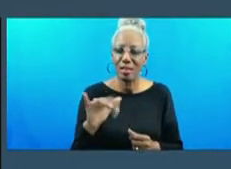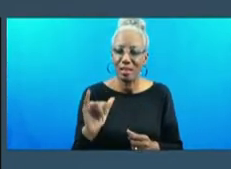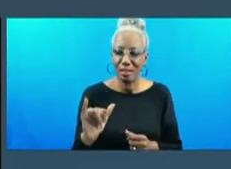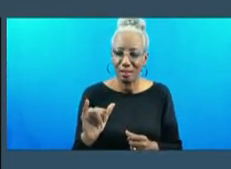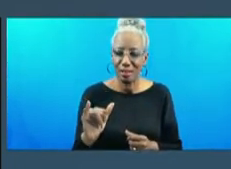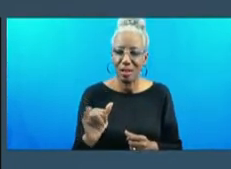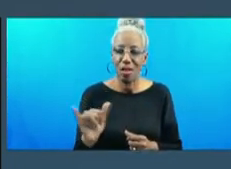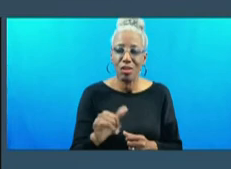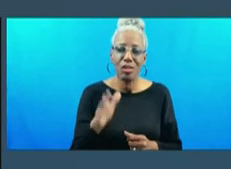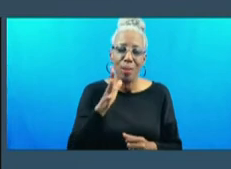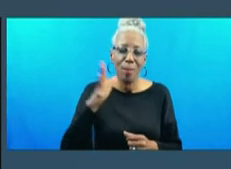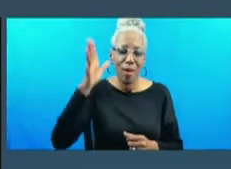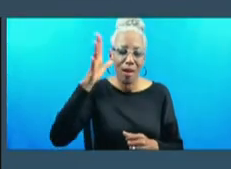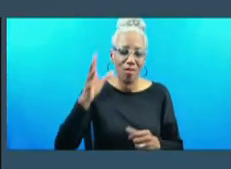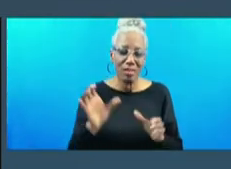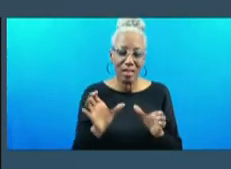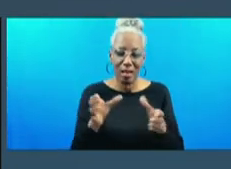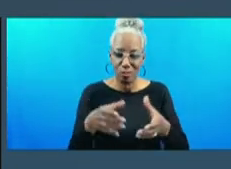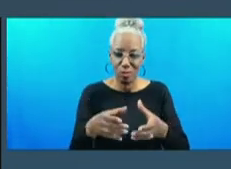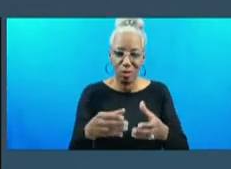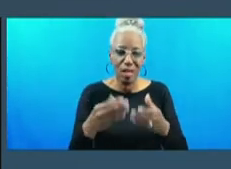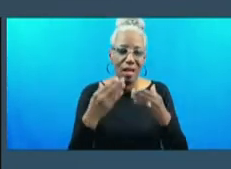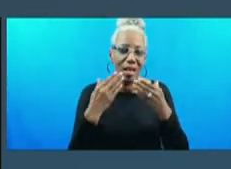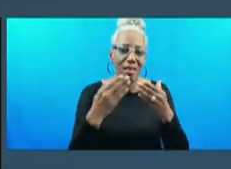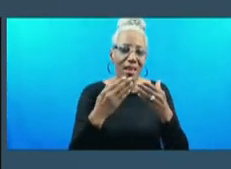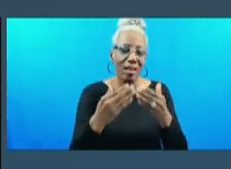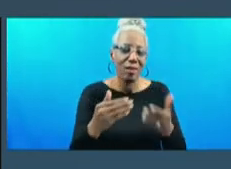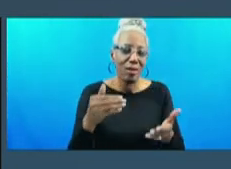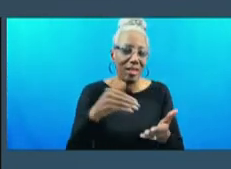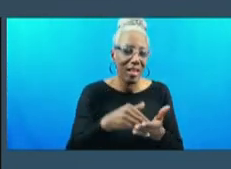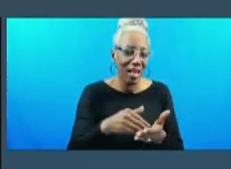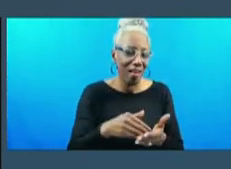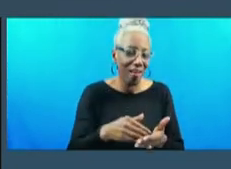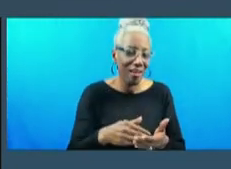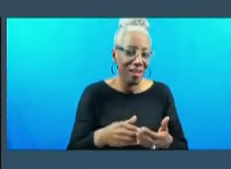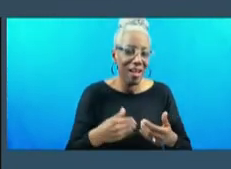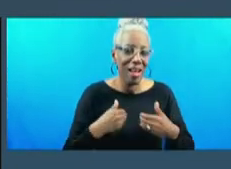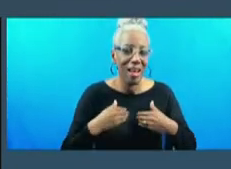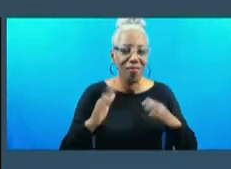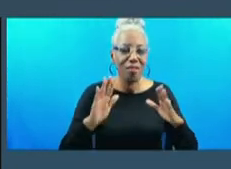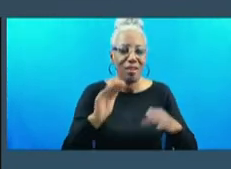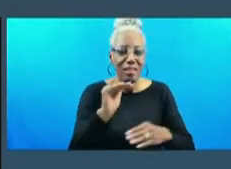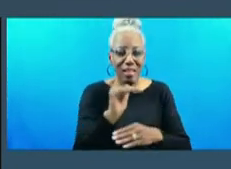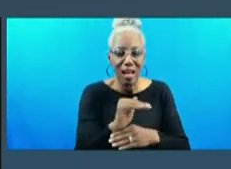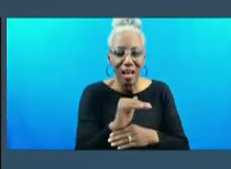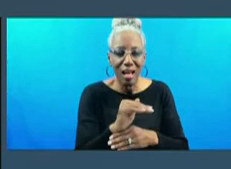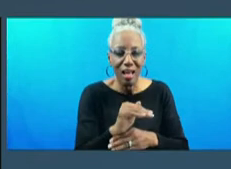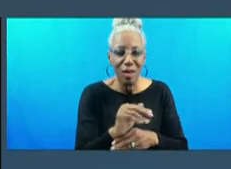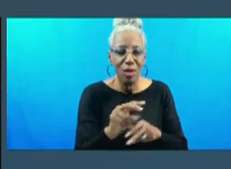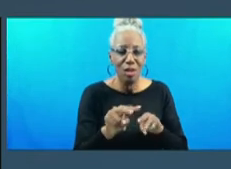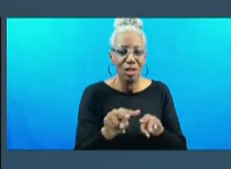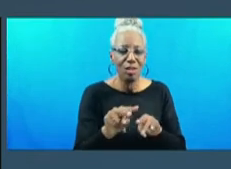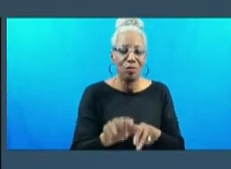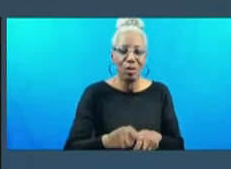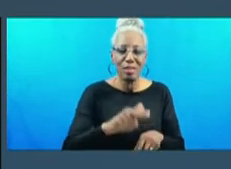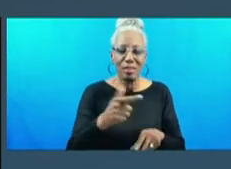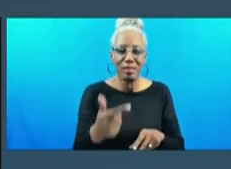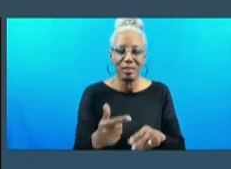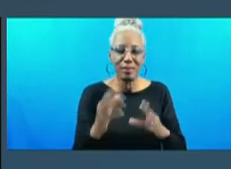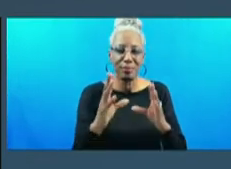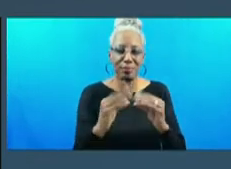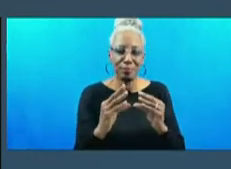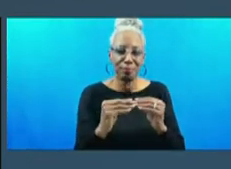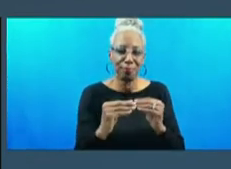thank you again. Have a great night, and we'll look forward to our next meeting. Thank you,